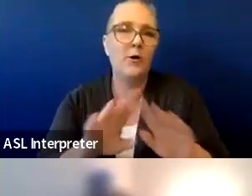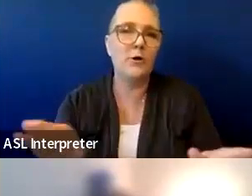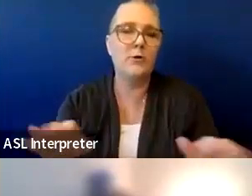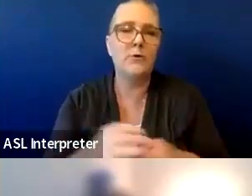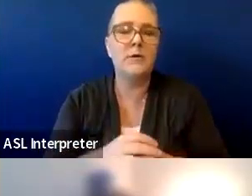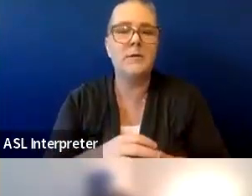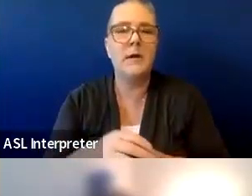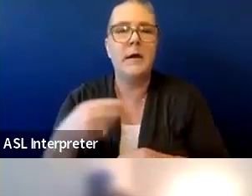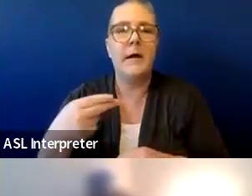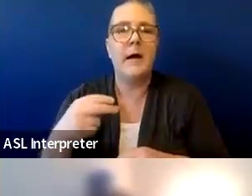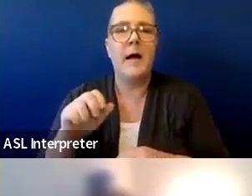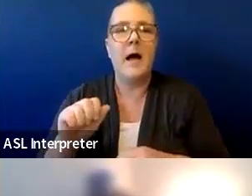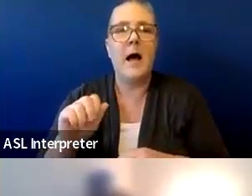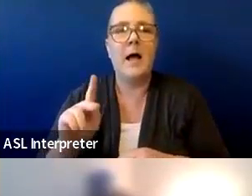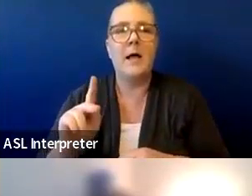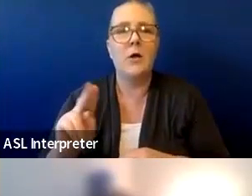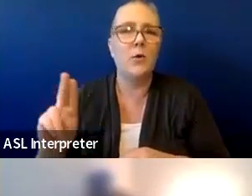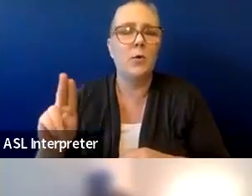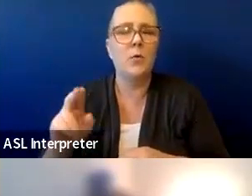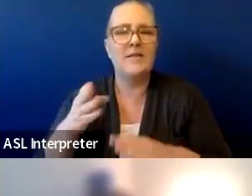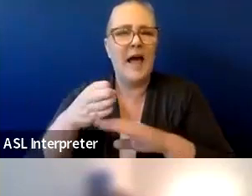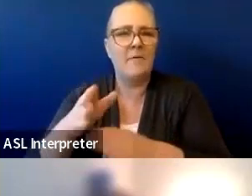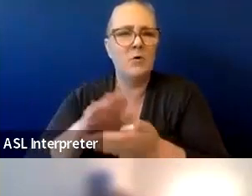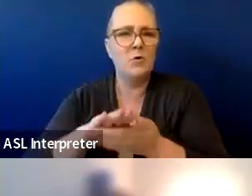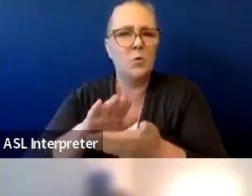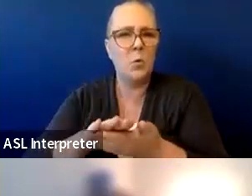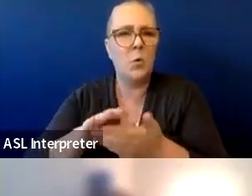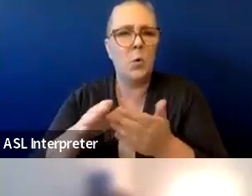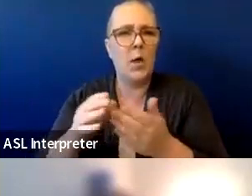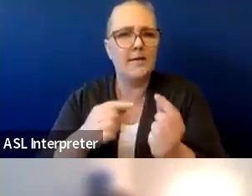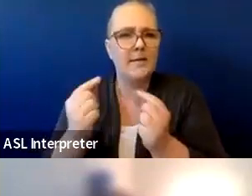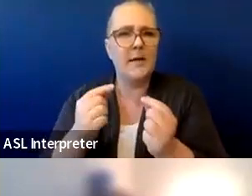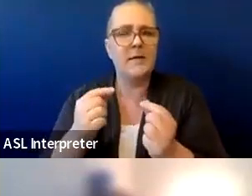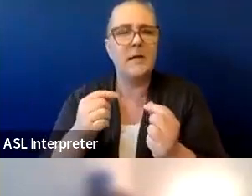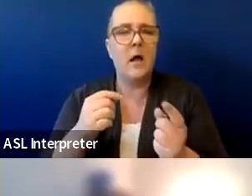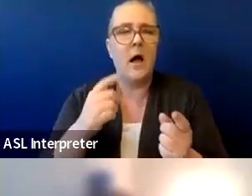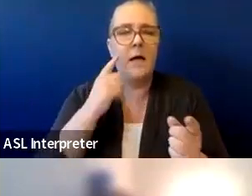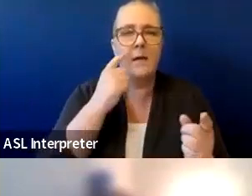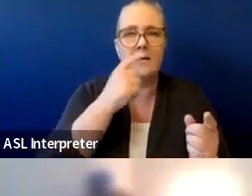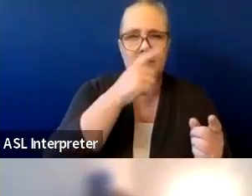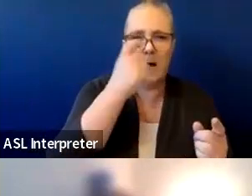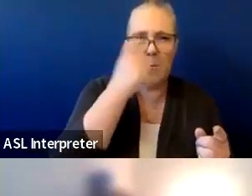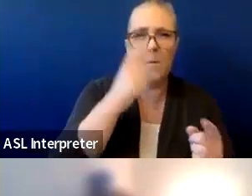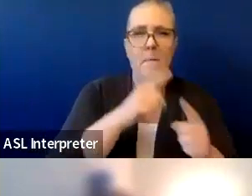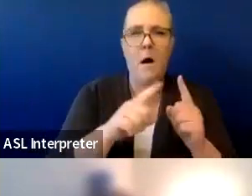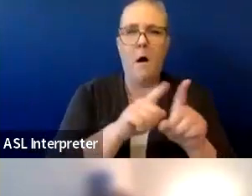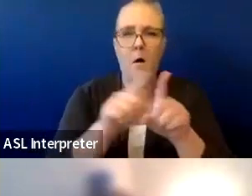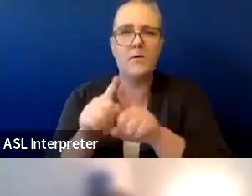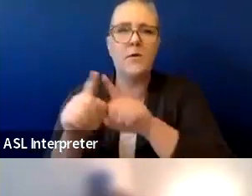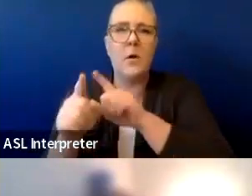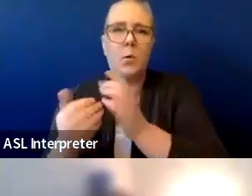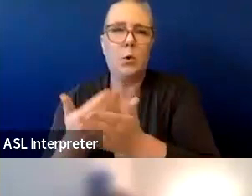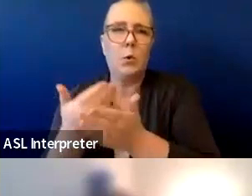Haipu is doing after school activities, but I guess they were doing them in the summer, but they're starting a new fall